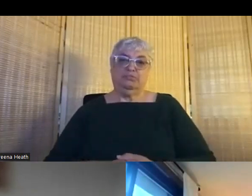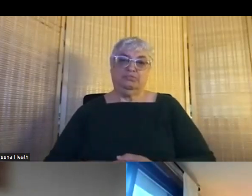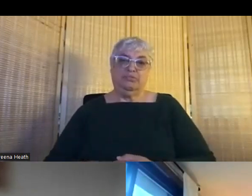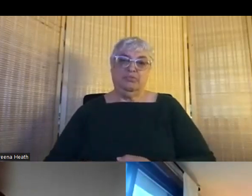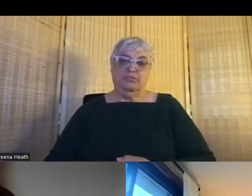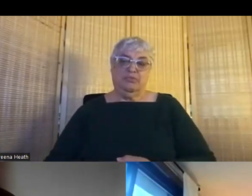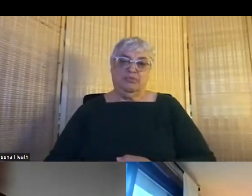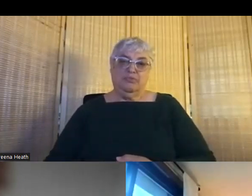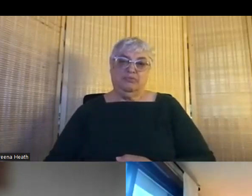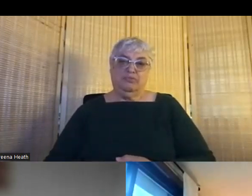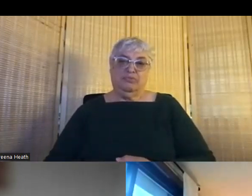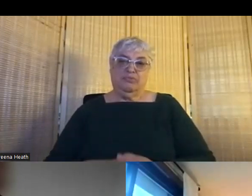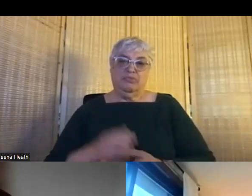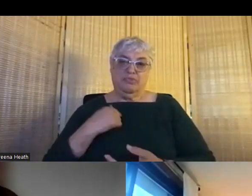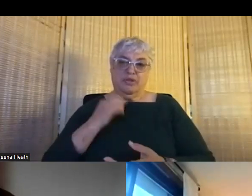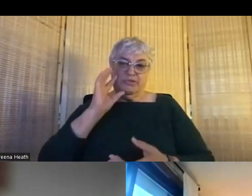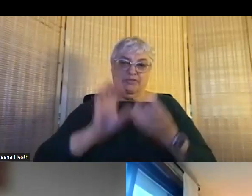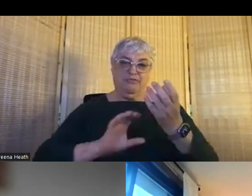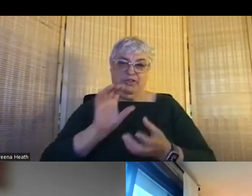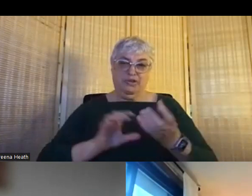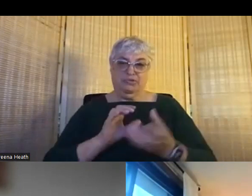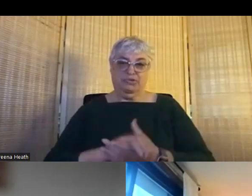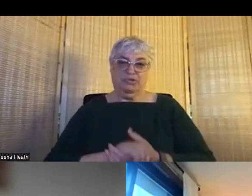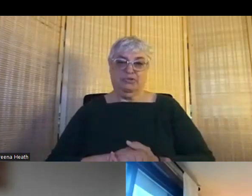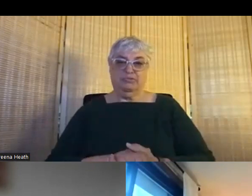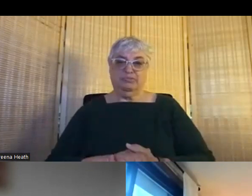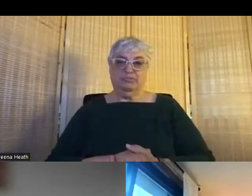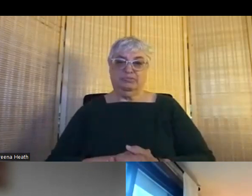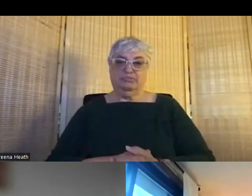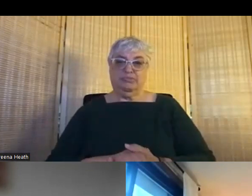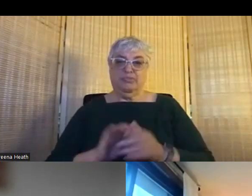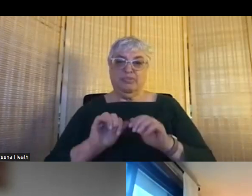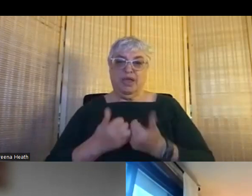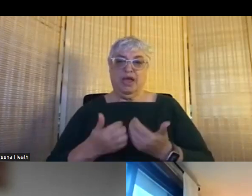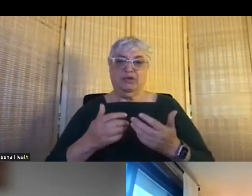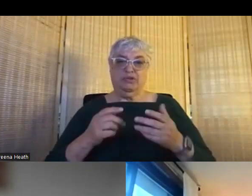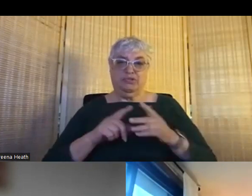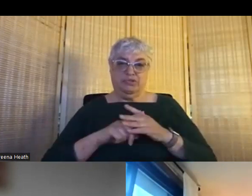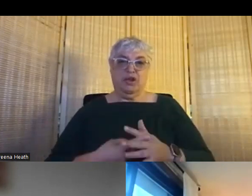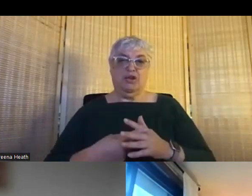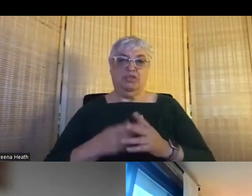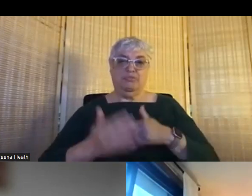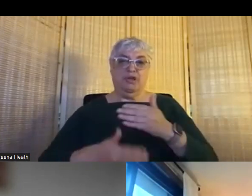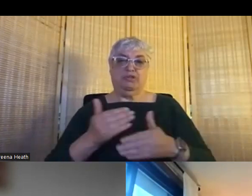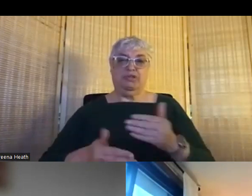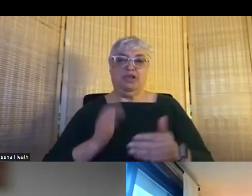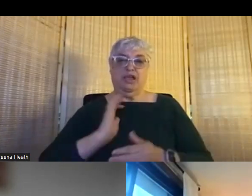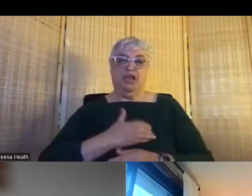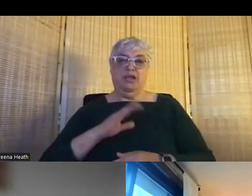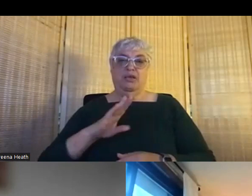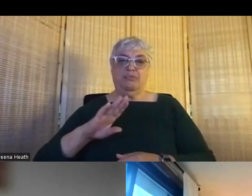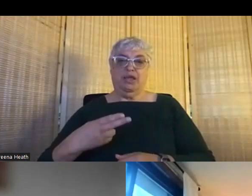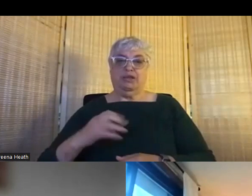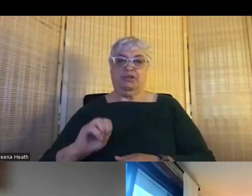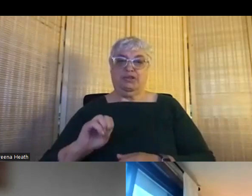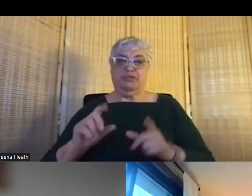I'm really confused about how to go about doing this, because right now our BHE license